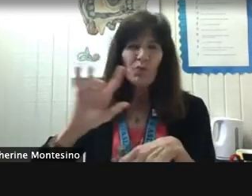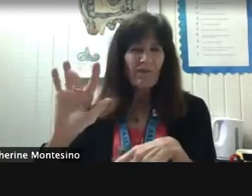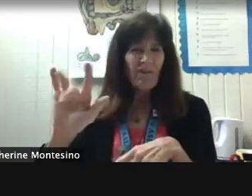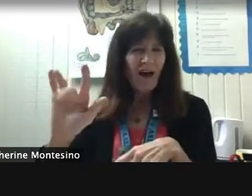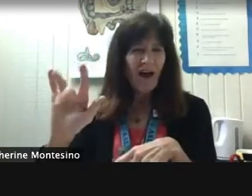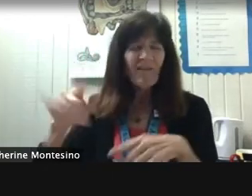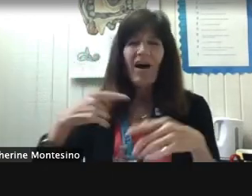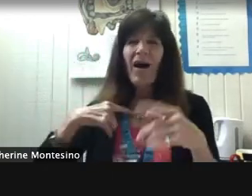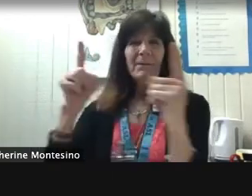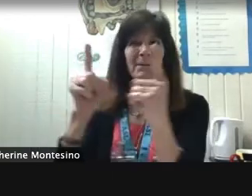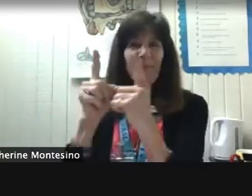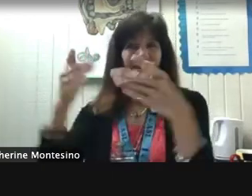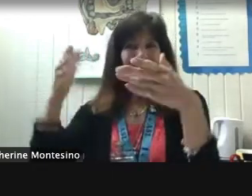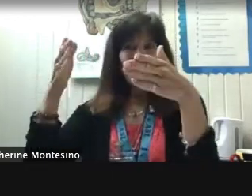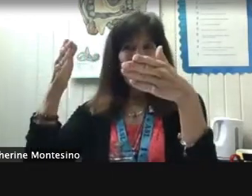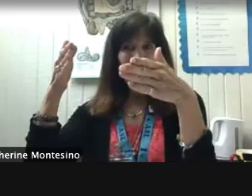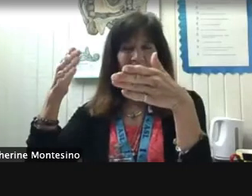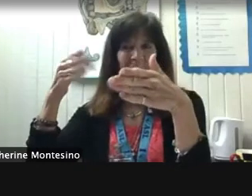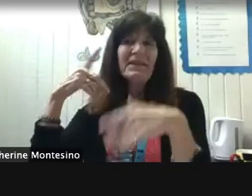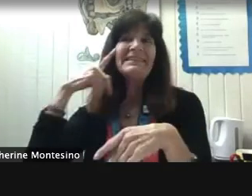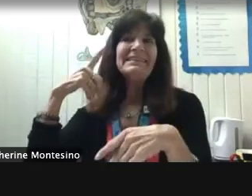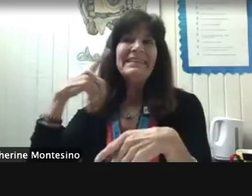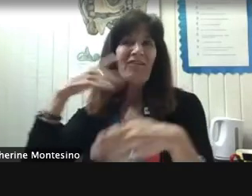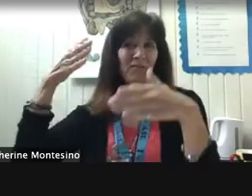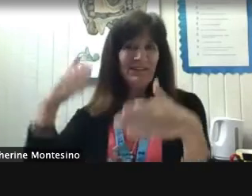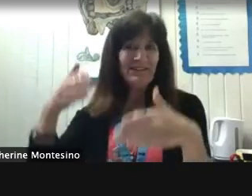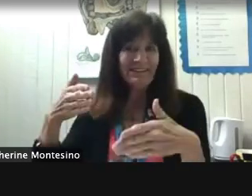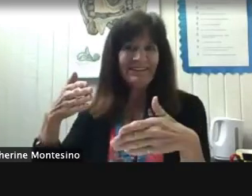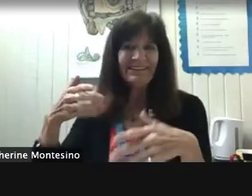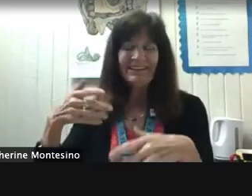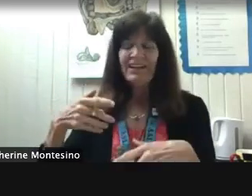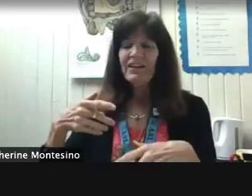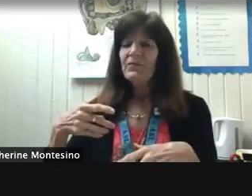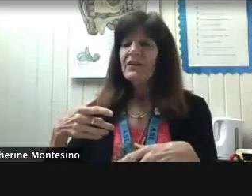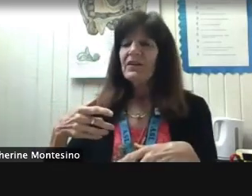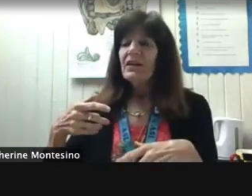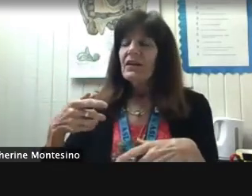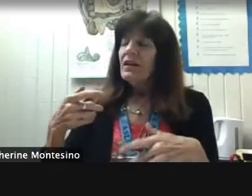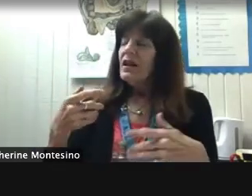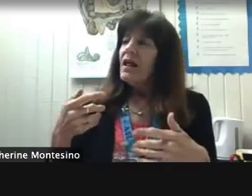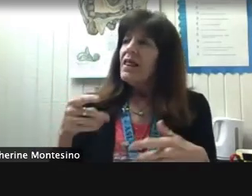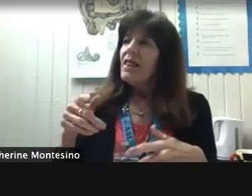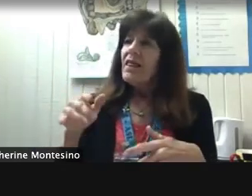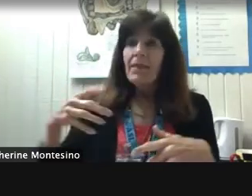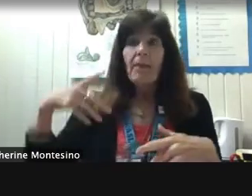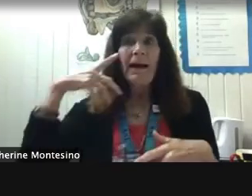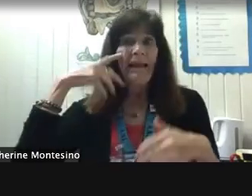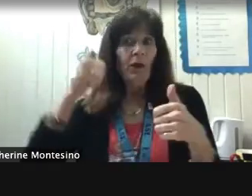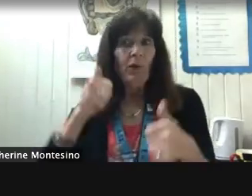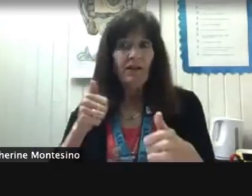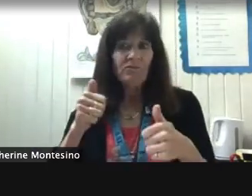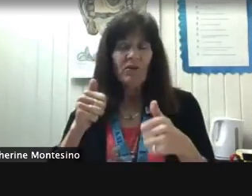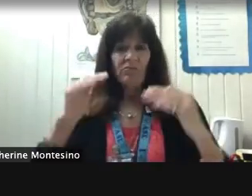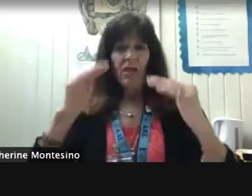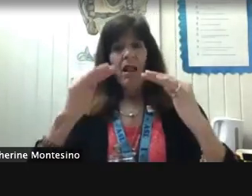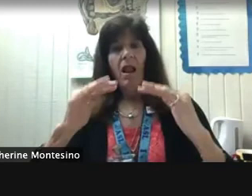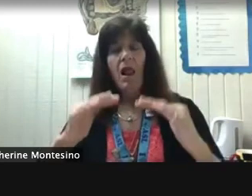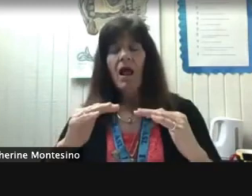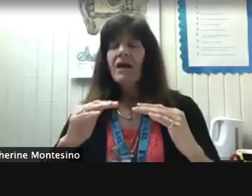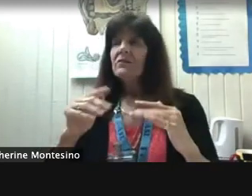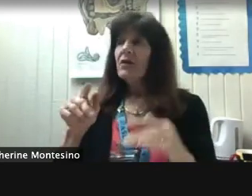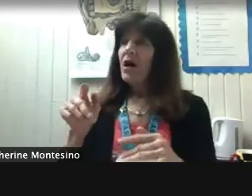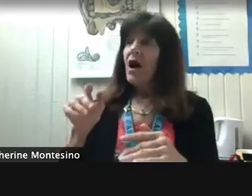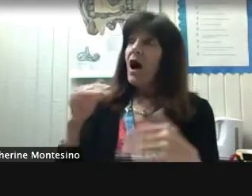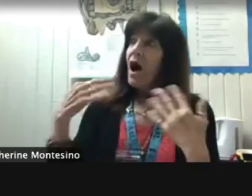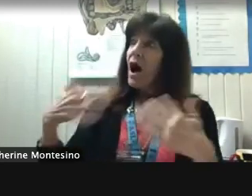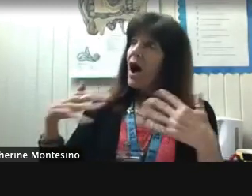I'd say maybe when I was 25 or so, I met a deaf person